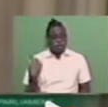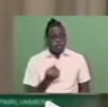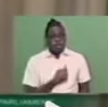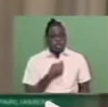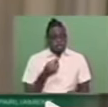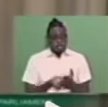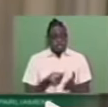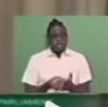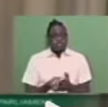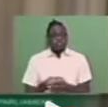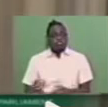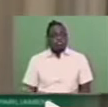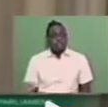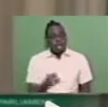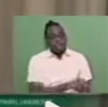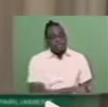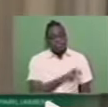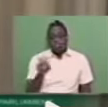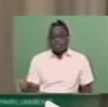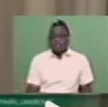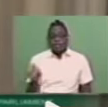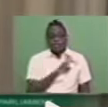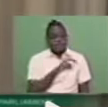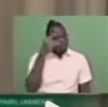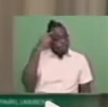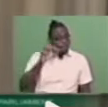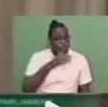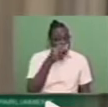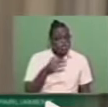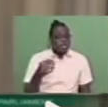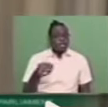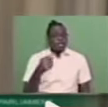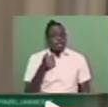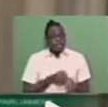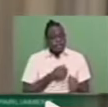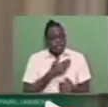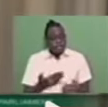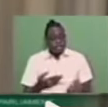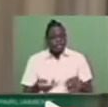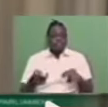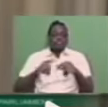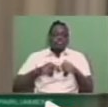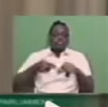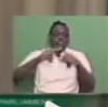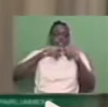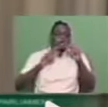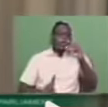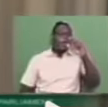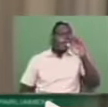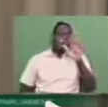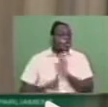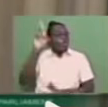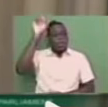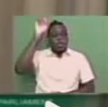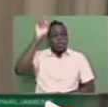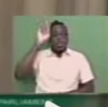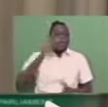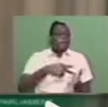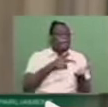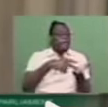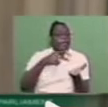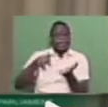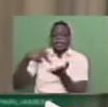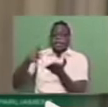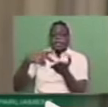everything will go up because of fuel prices if this is not managed properly. When the government announces its selling price of fuel